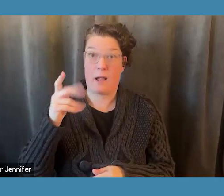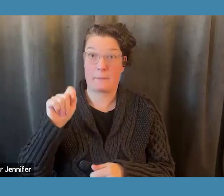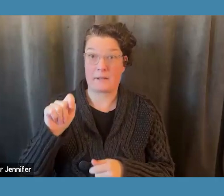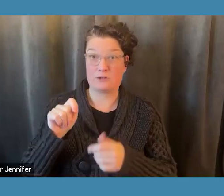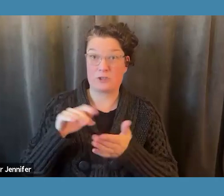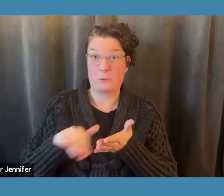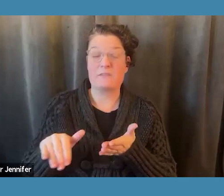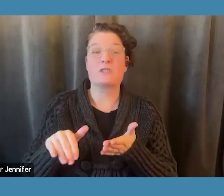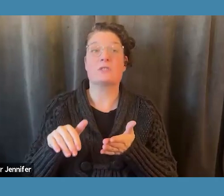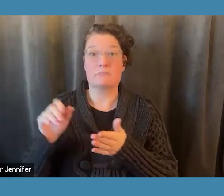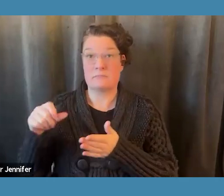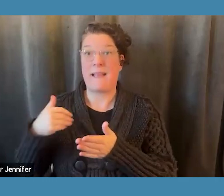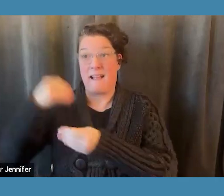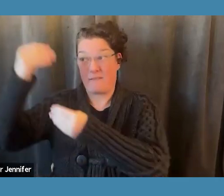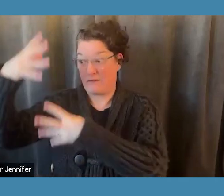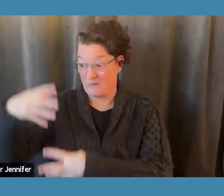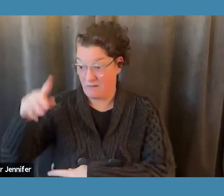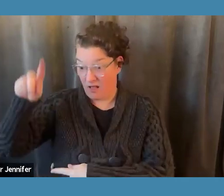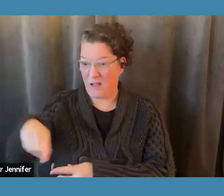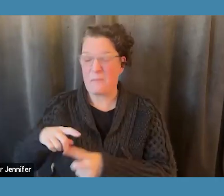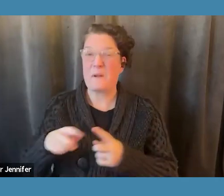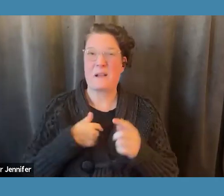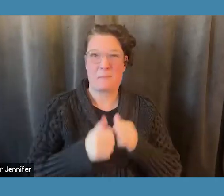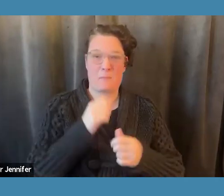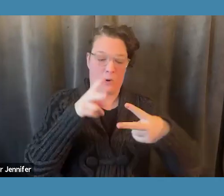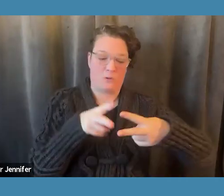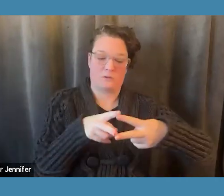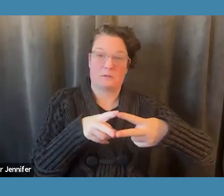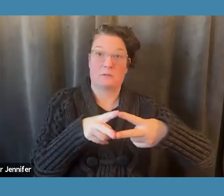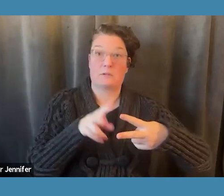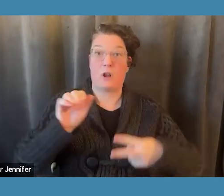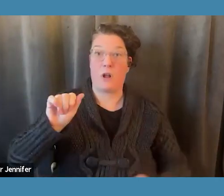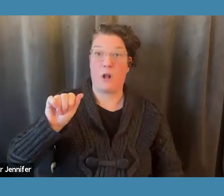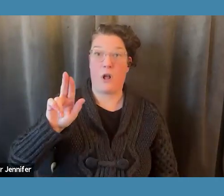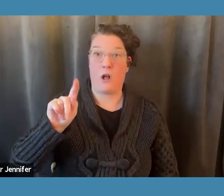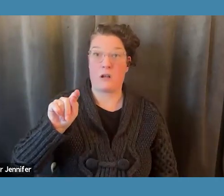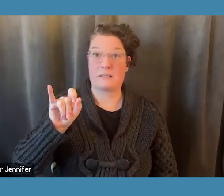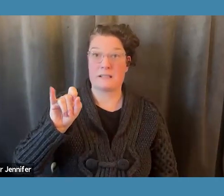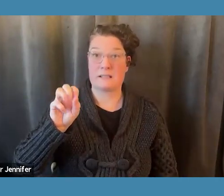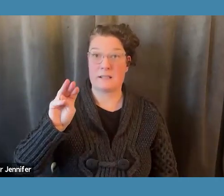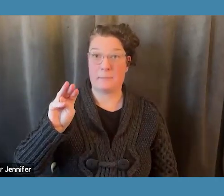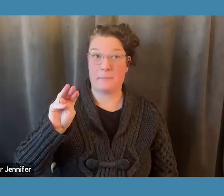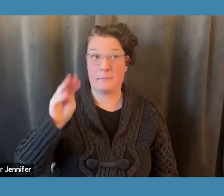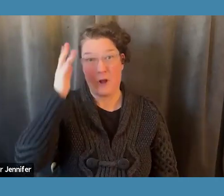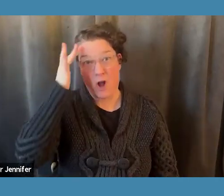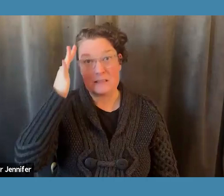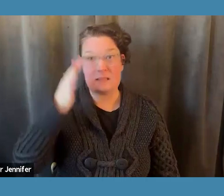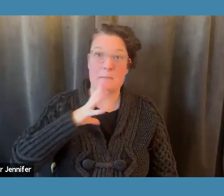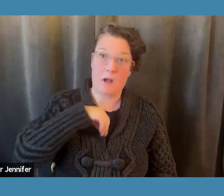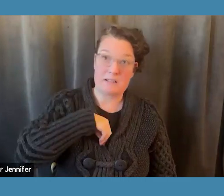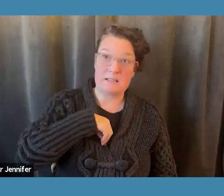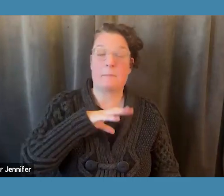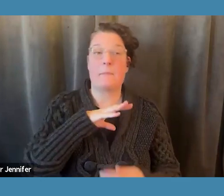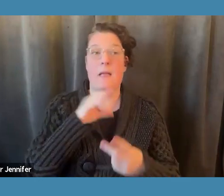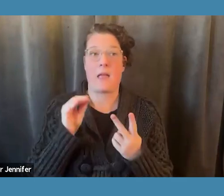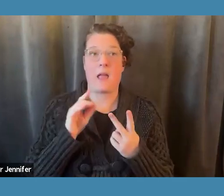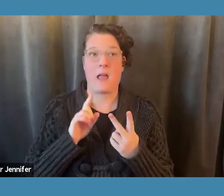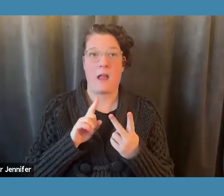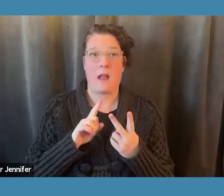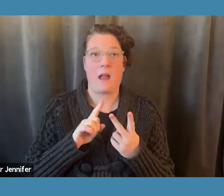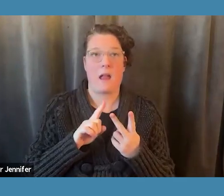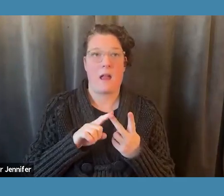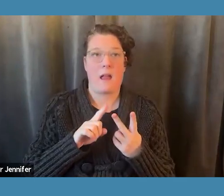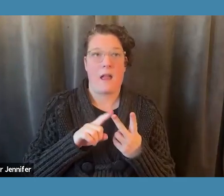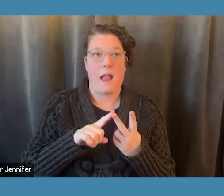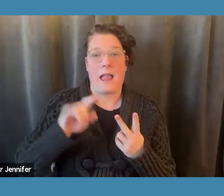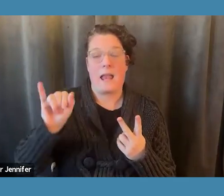and intellectual disability, as those are the 2 categories where people most often have difficulty gaining